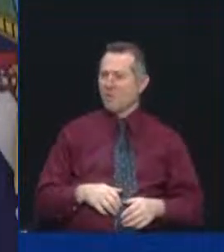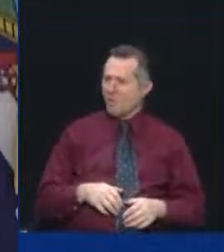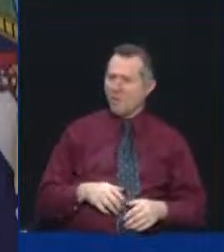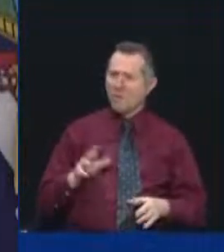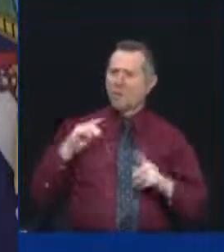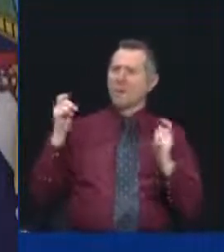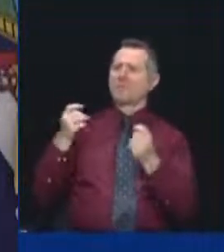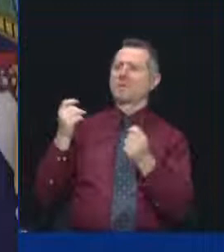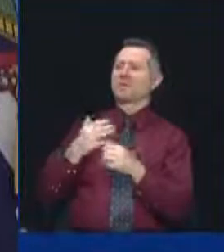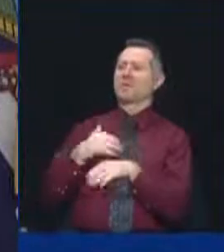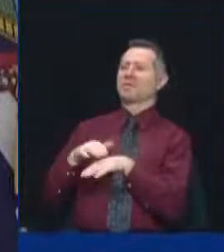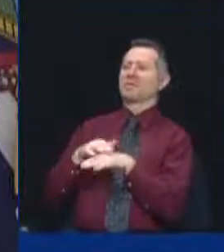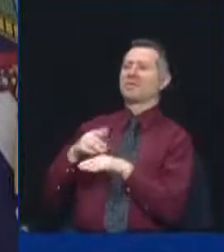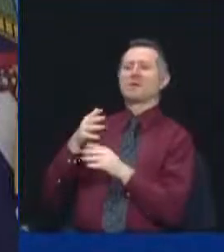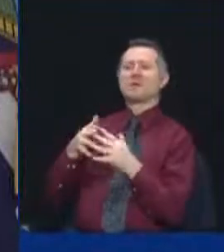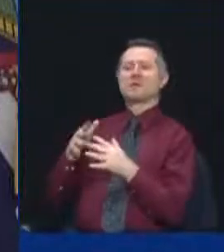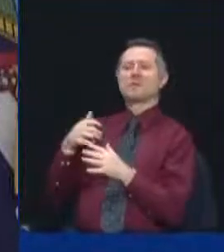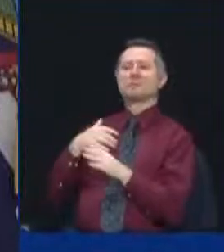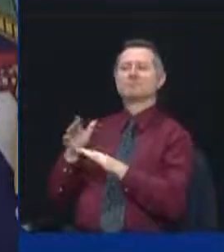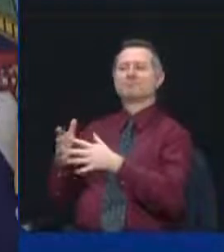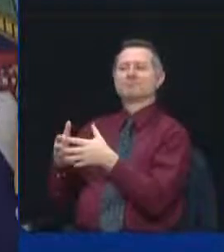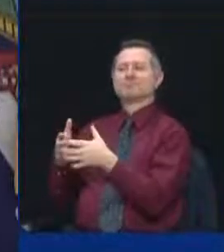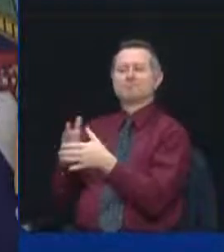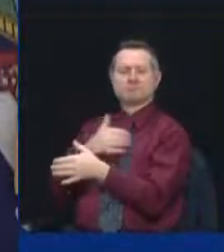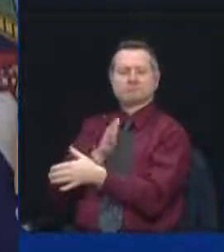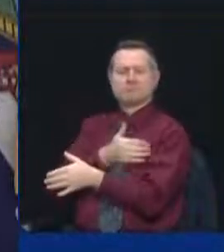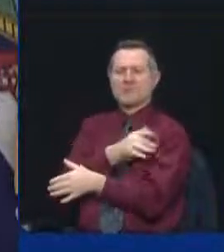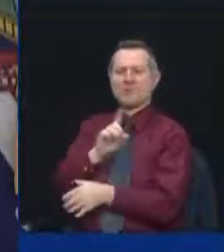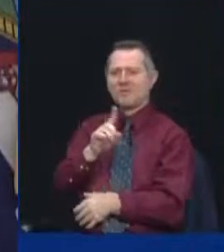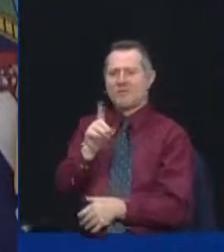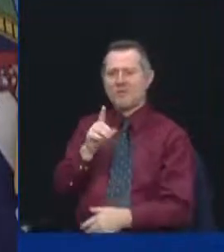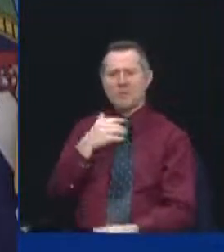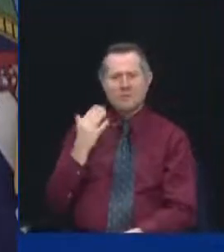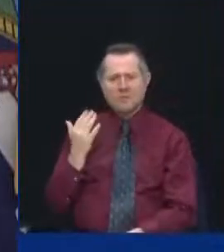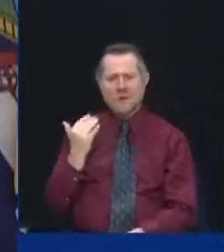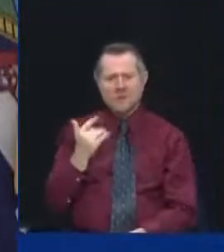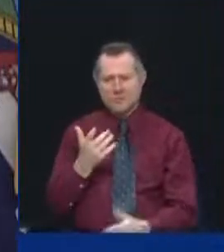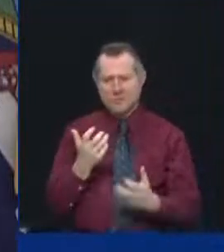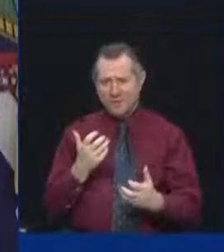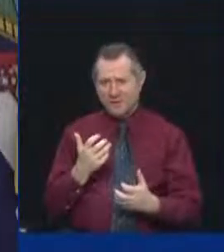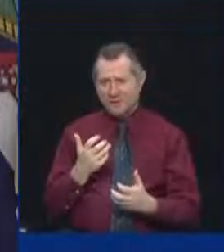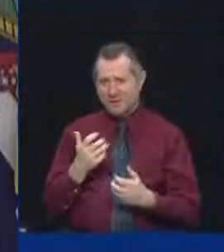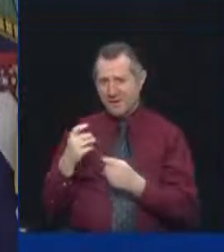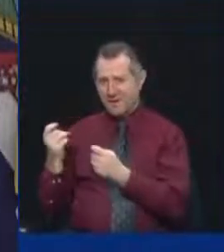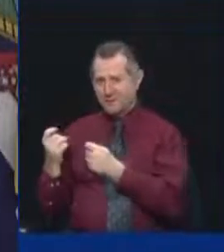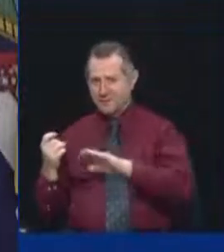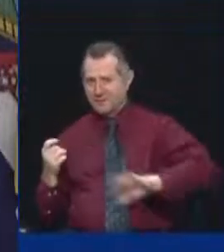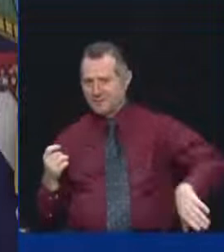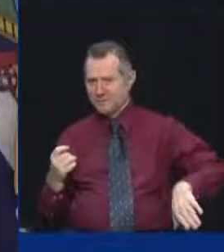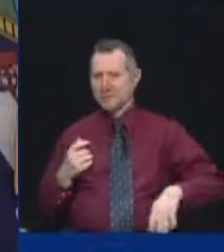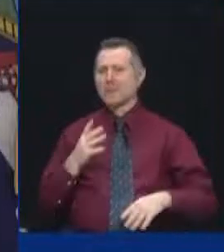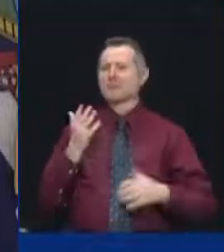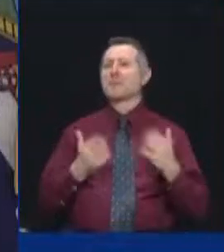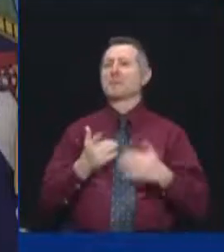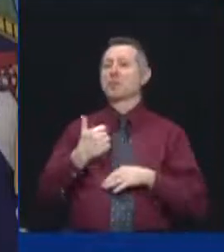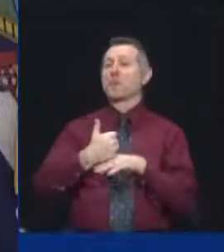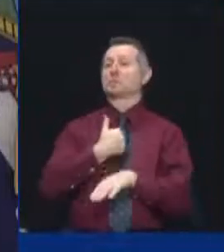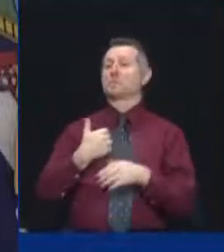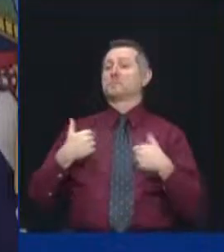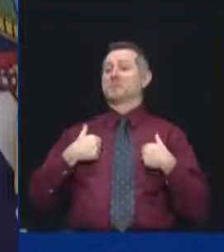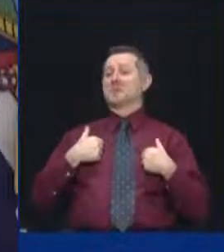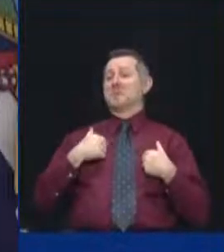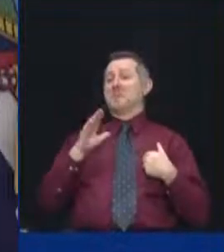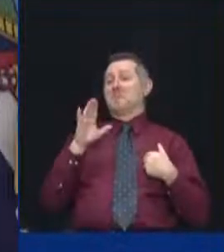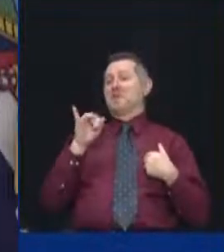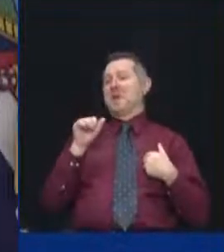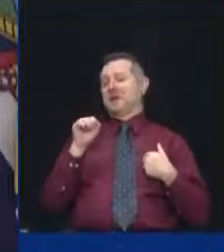people. And why would you want to? Now look, you may accuse me of being biased. I come